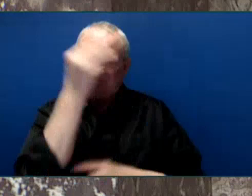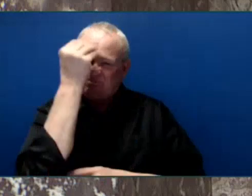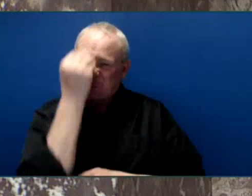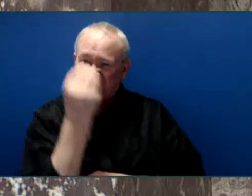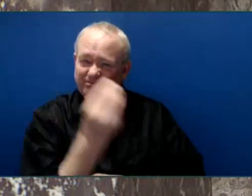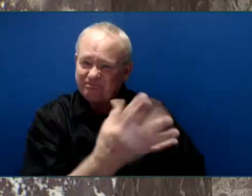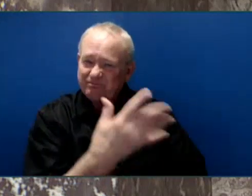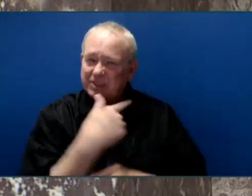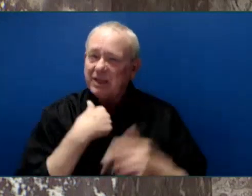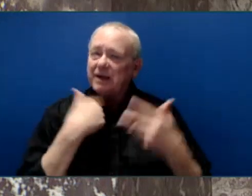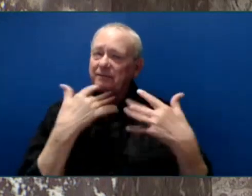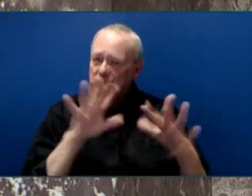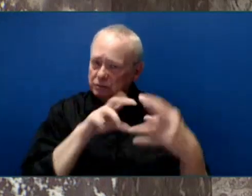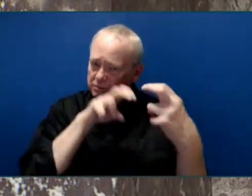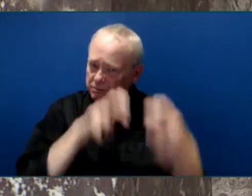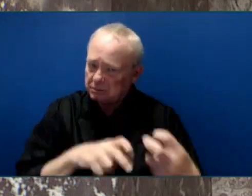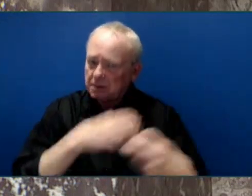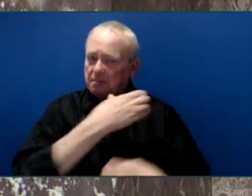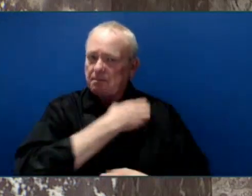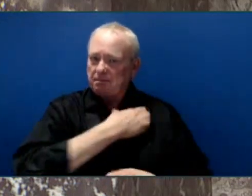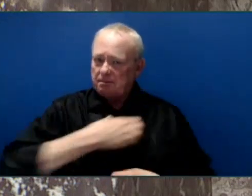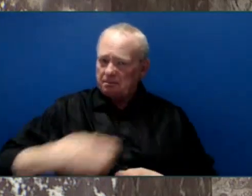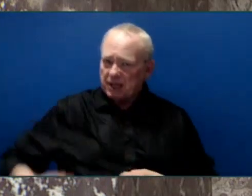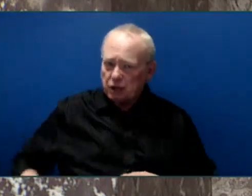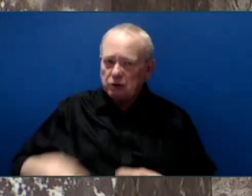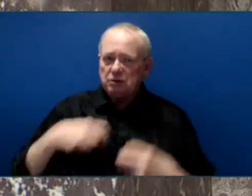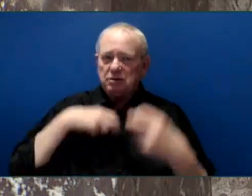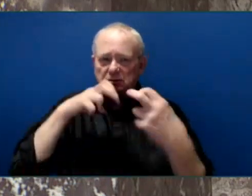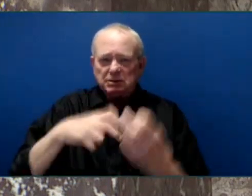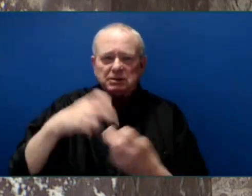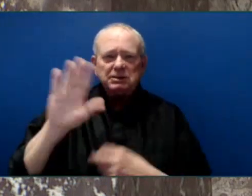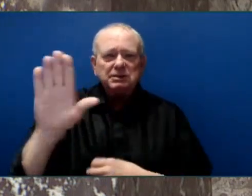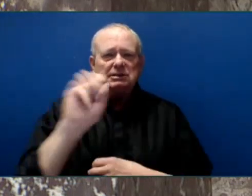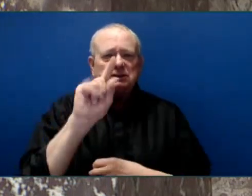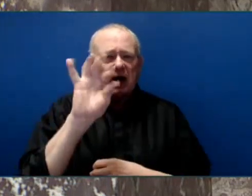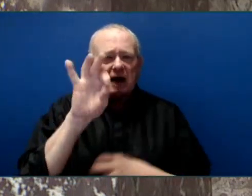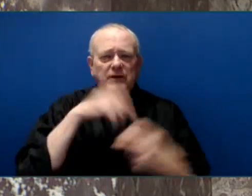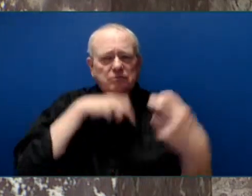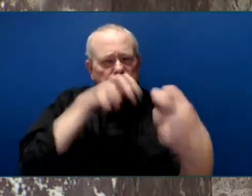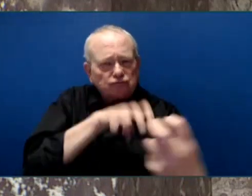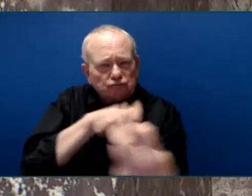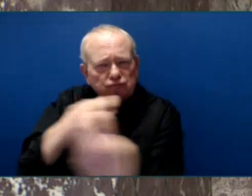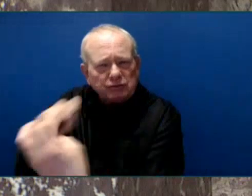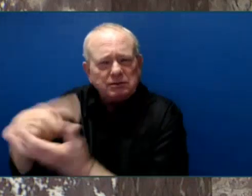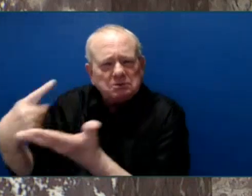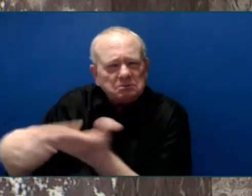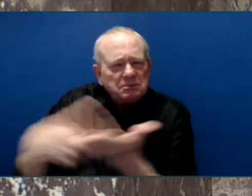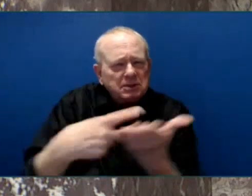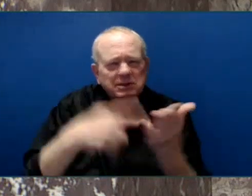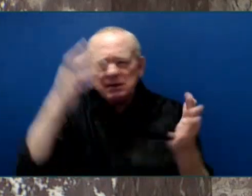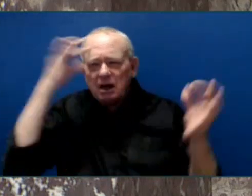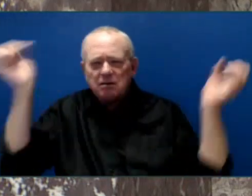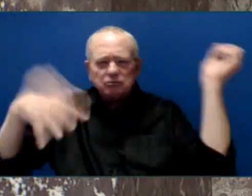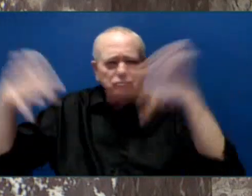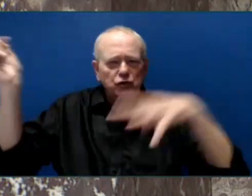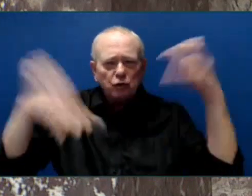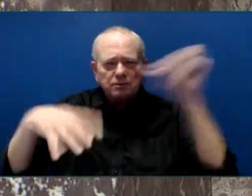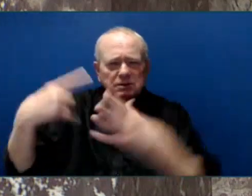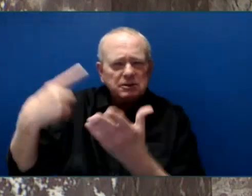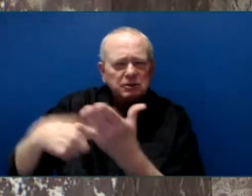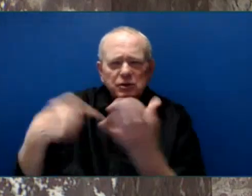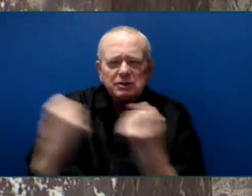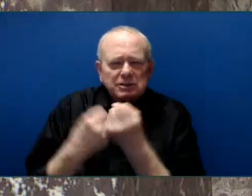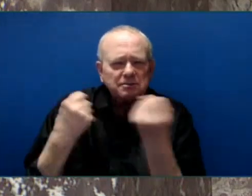multiple times, met with his staff multiple times to identify ways we can support them. The member may know we